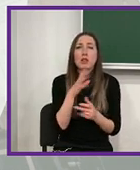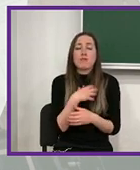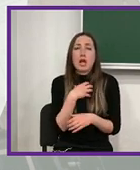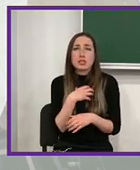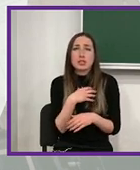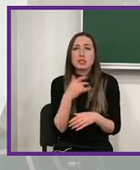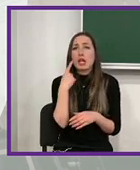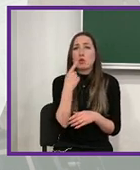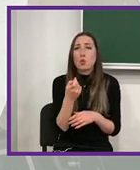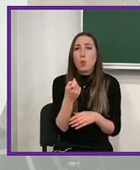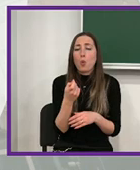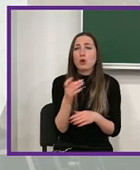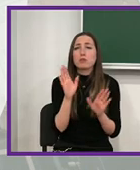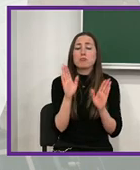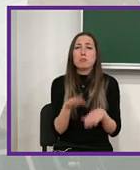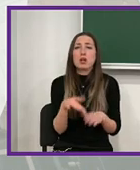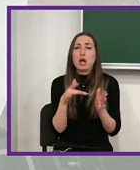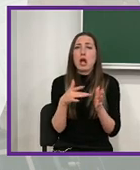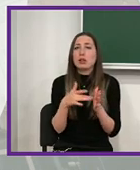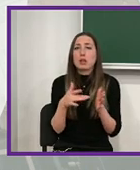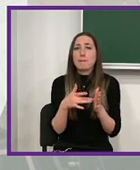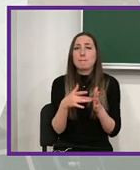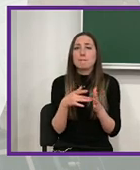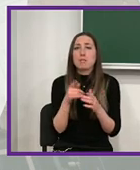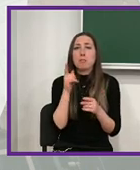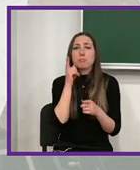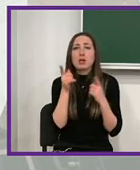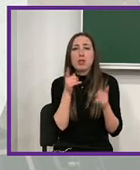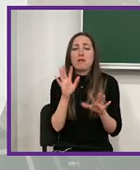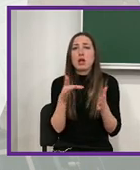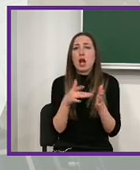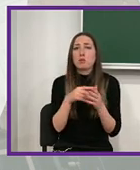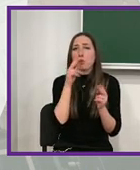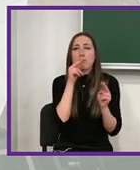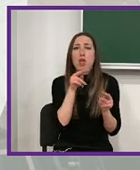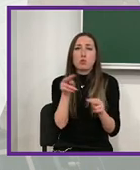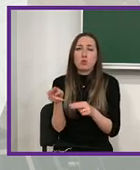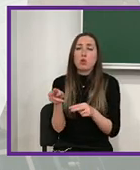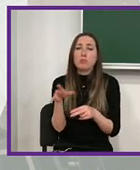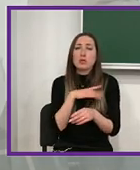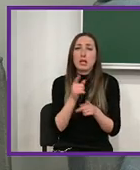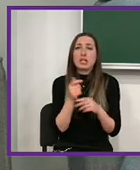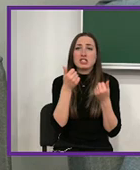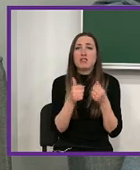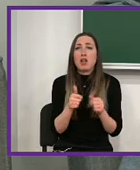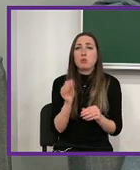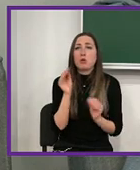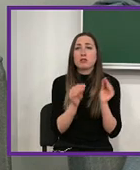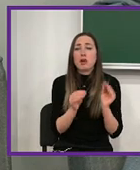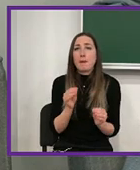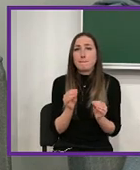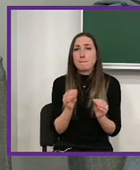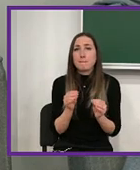concerns. And then we have an established investigation procedure to ensure that any grievances that